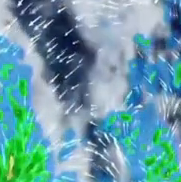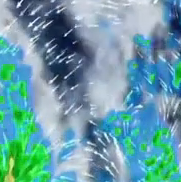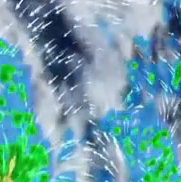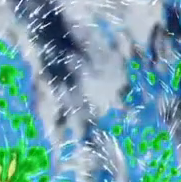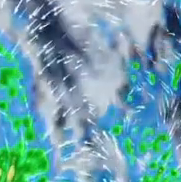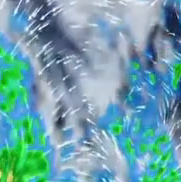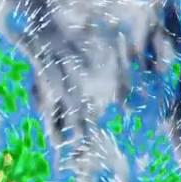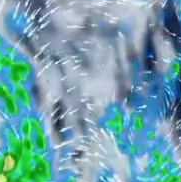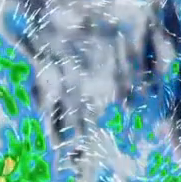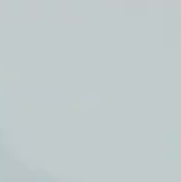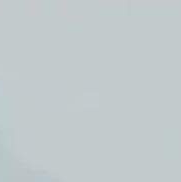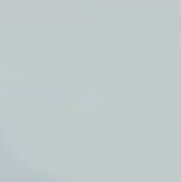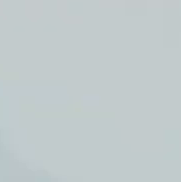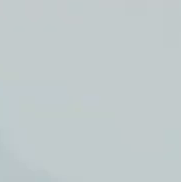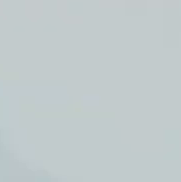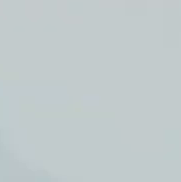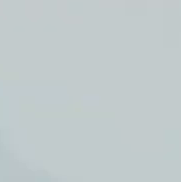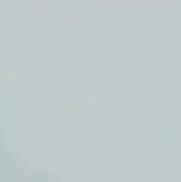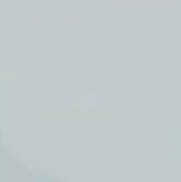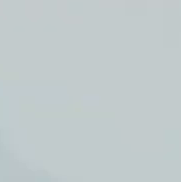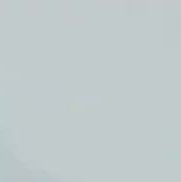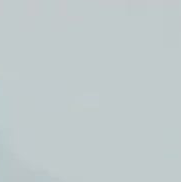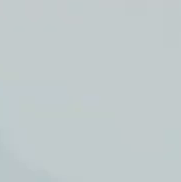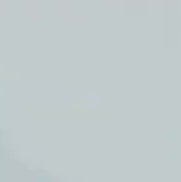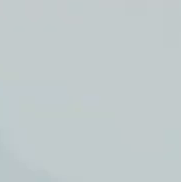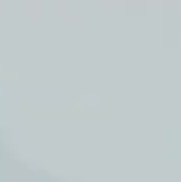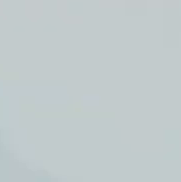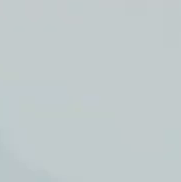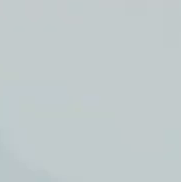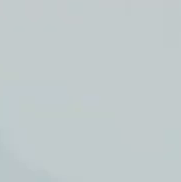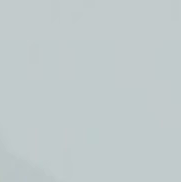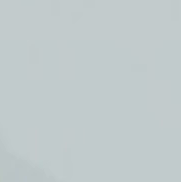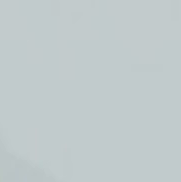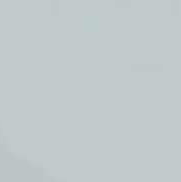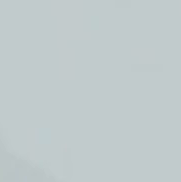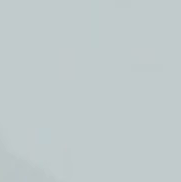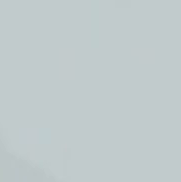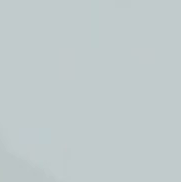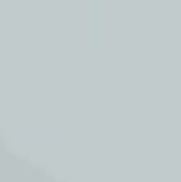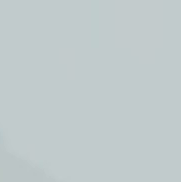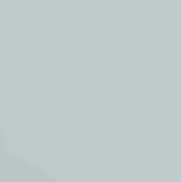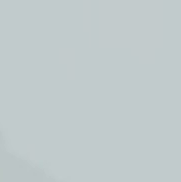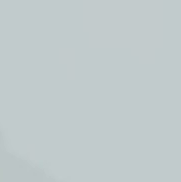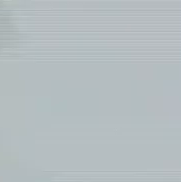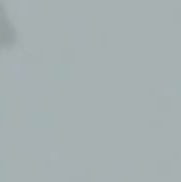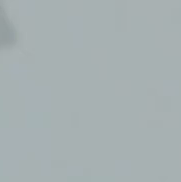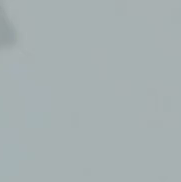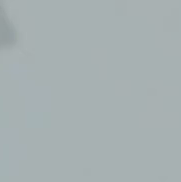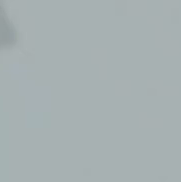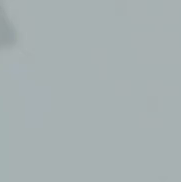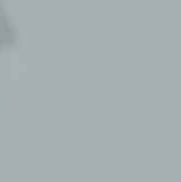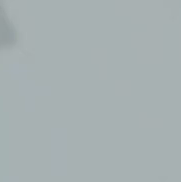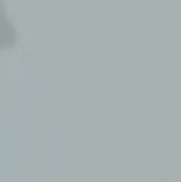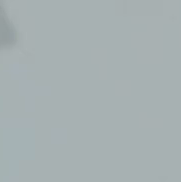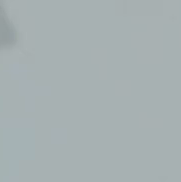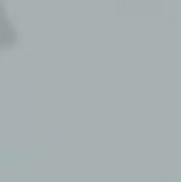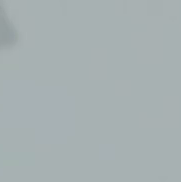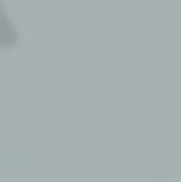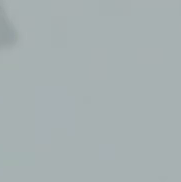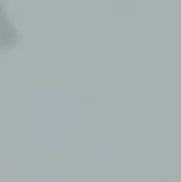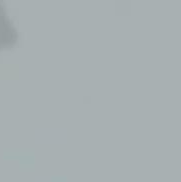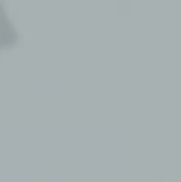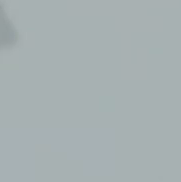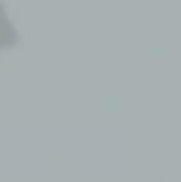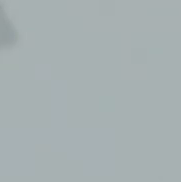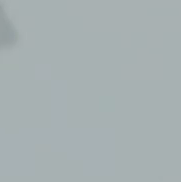As we prepare for your Tuesday in the morning, we expect central to wake up with light showers in most areas. Eastern, we expect to